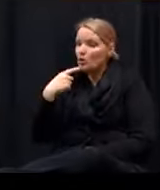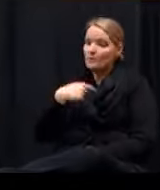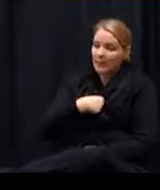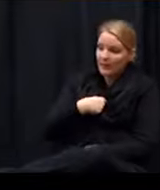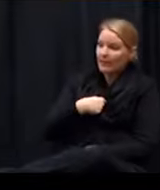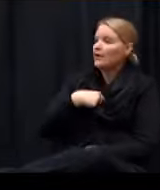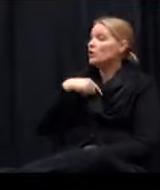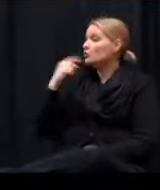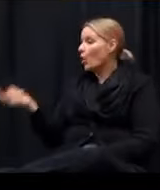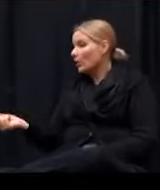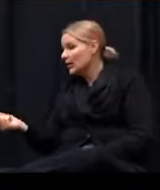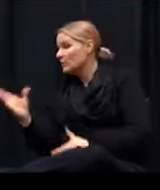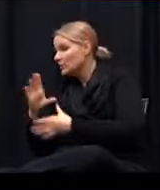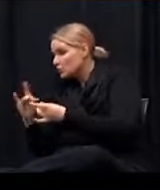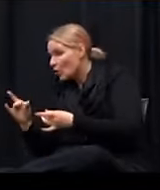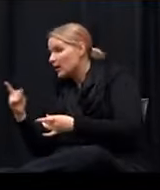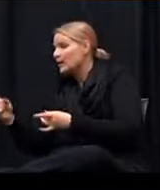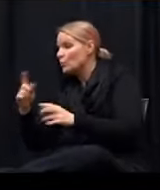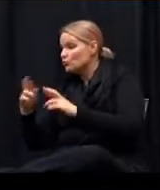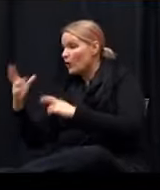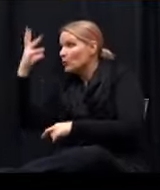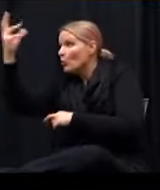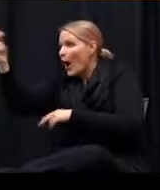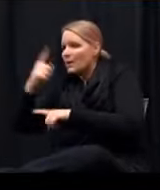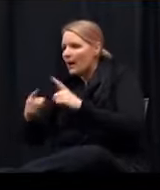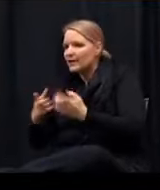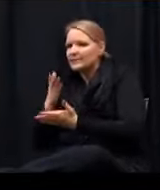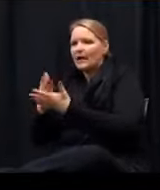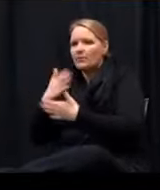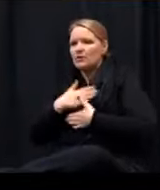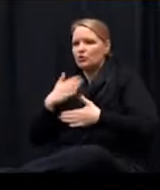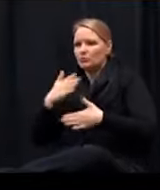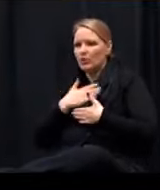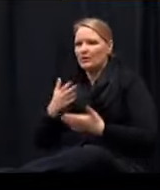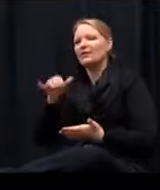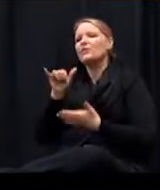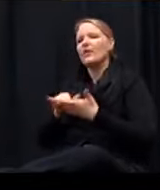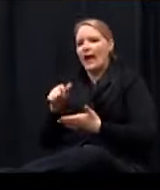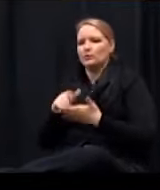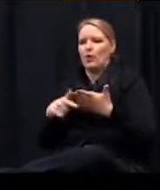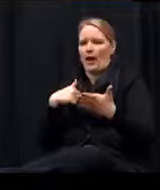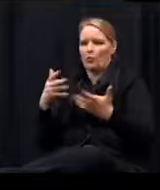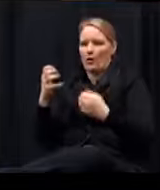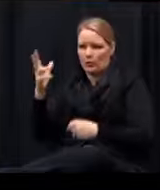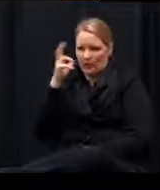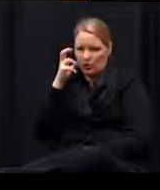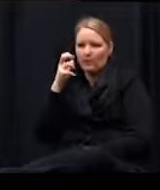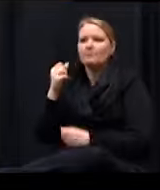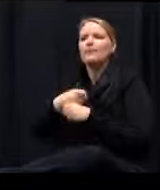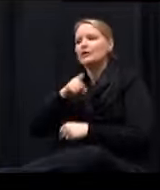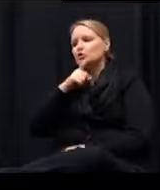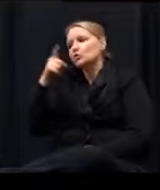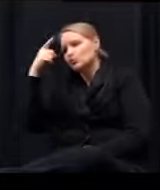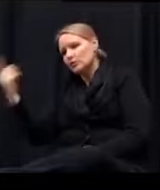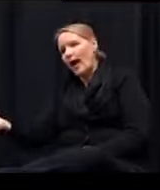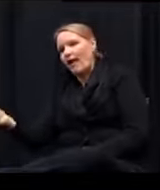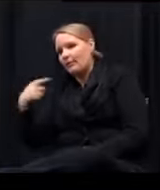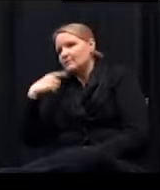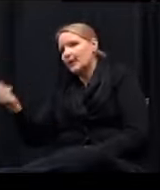story, that you saw him about to walk out, and that he was using his deep breathing. That's what I want to hear. So make sure you tell him that, so